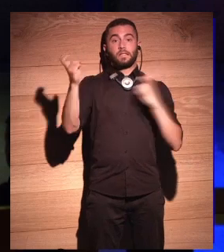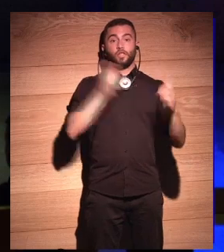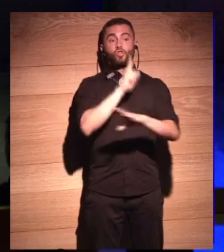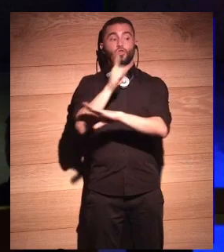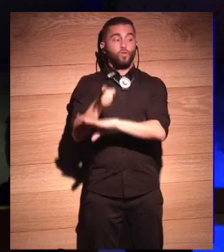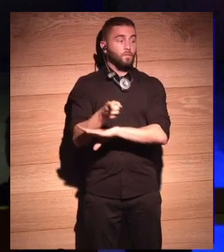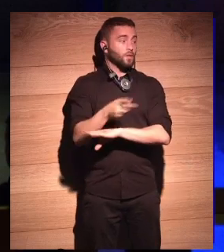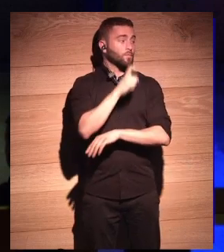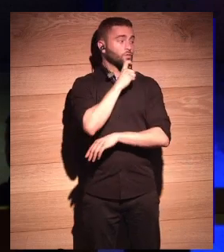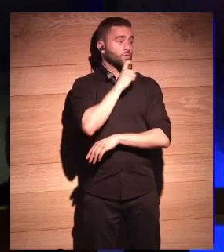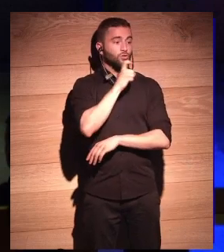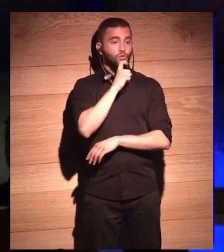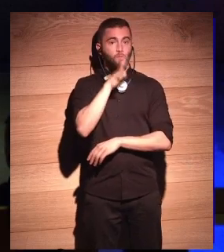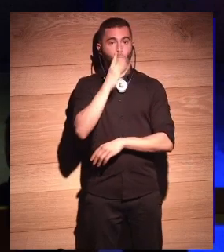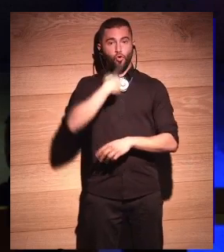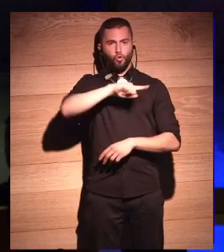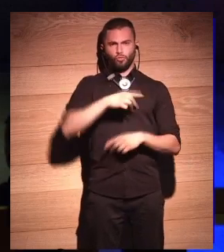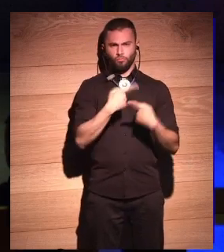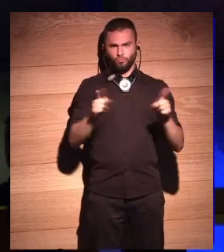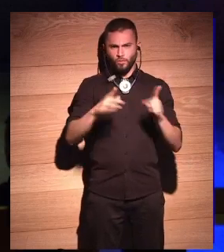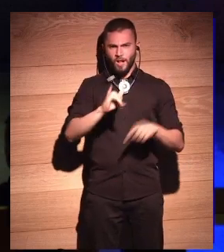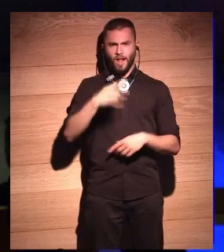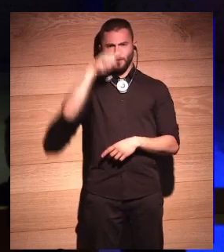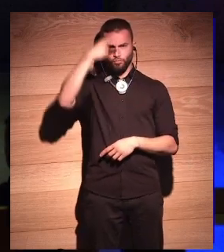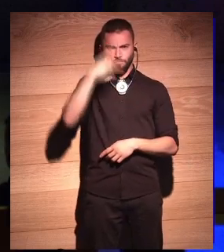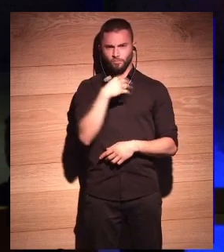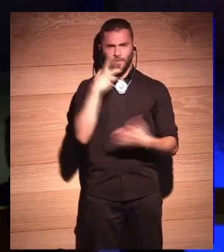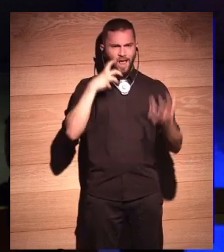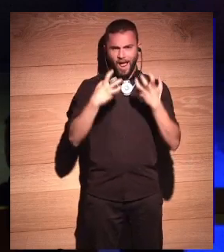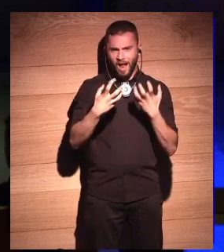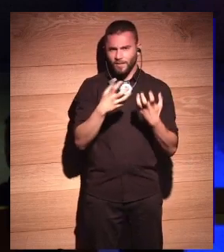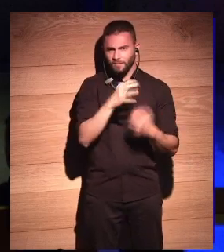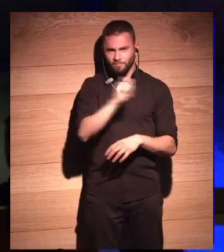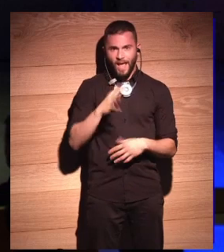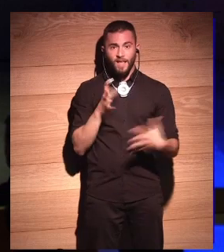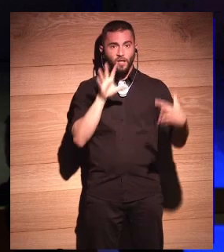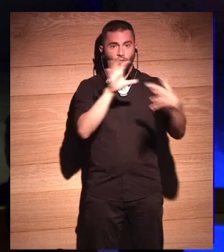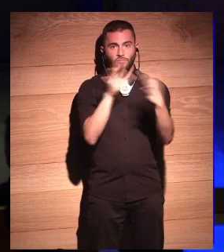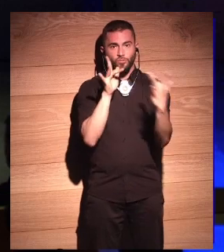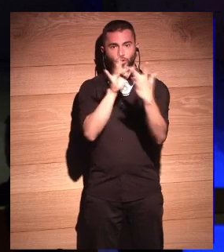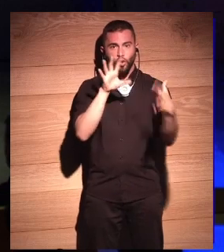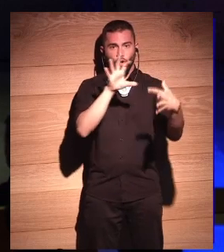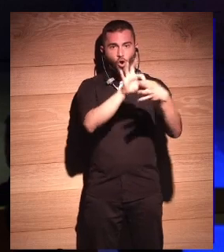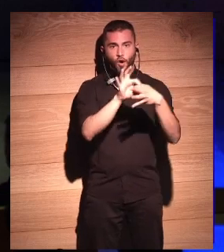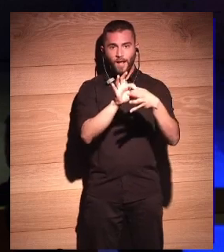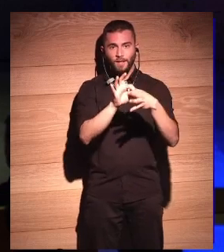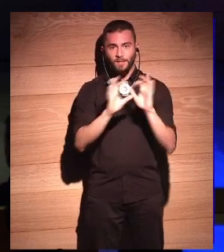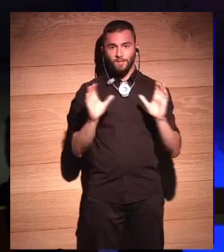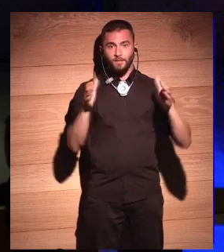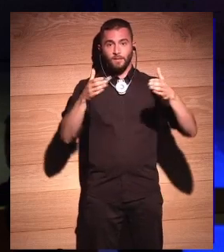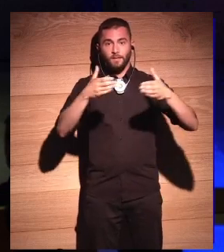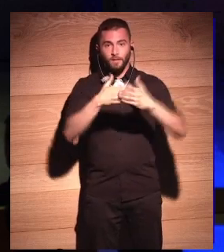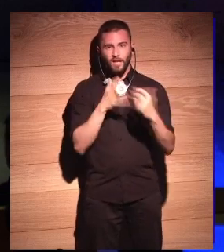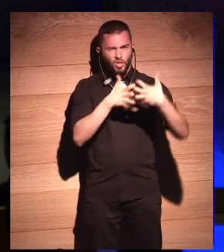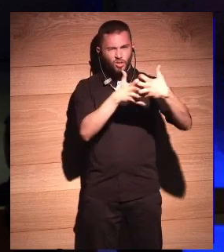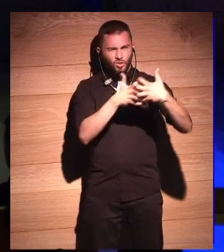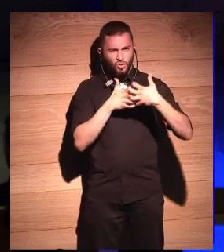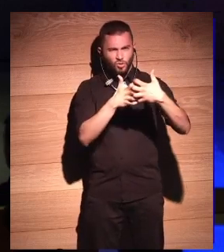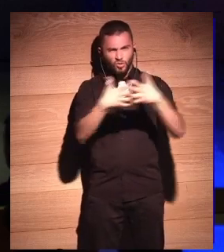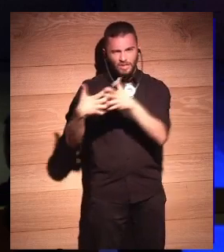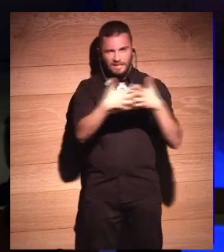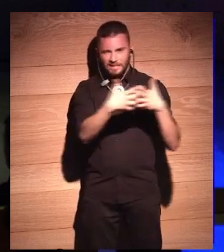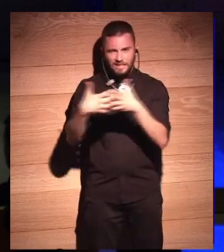had culture, and we had art that connected us and brought us together and made us want to fight for each other, made us want to care for each